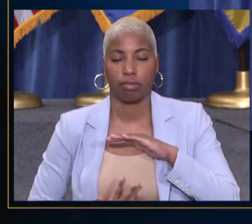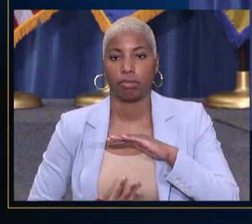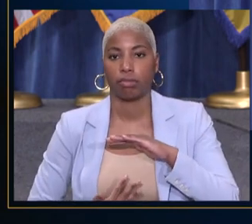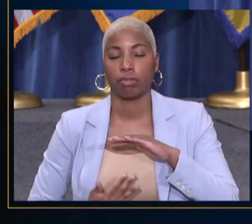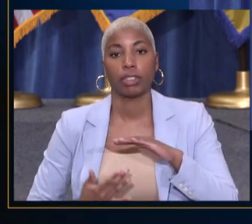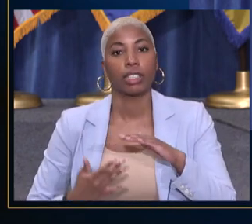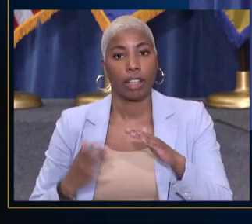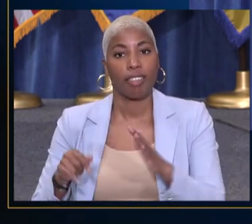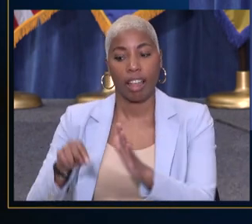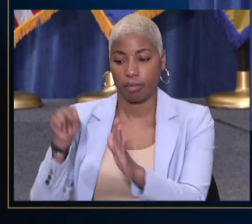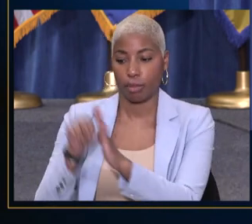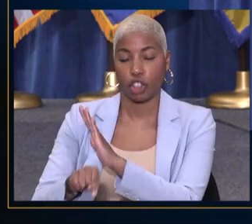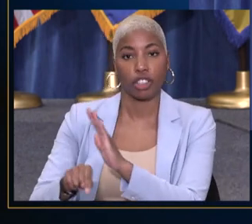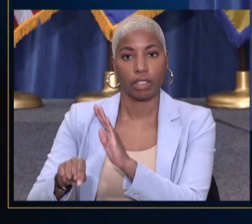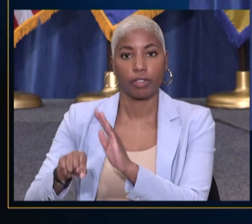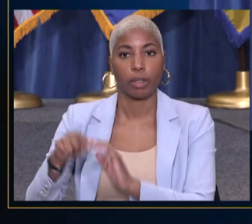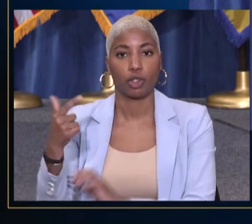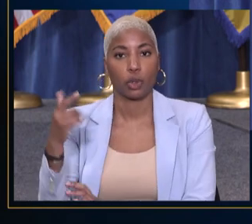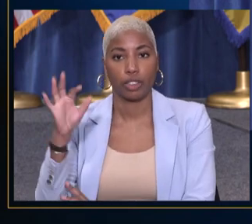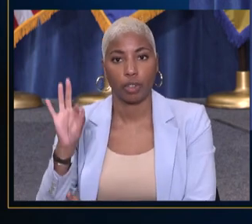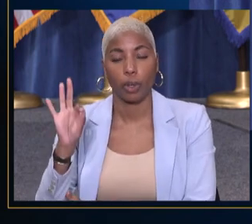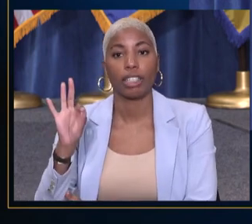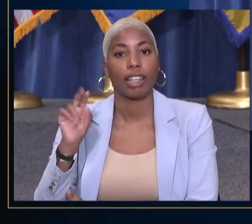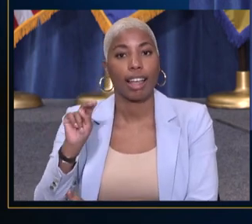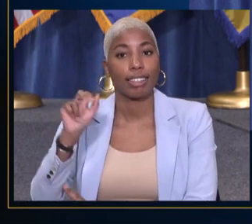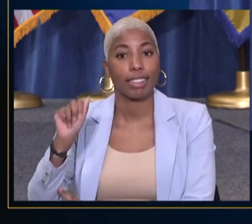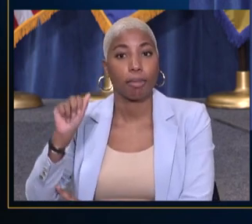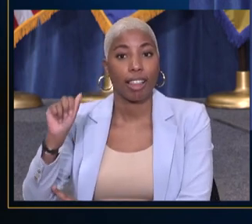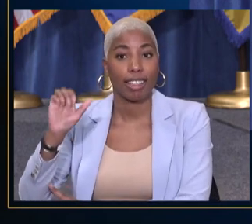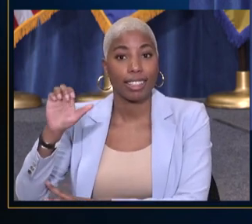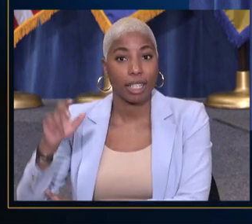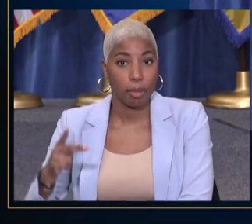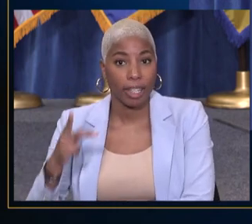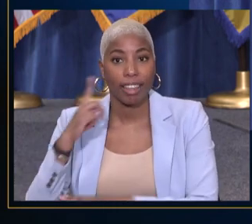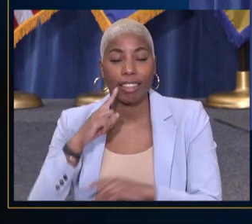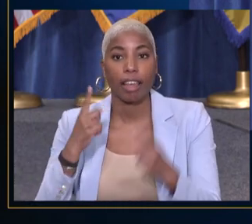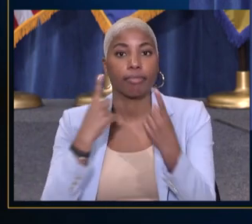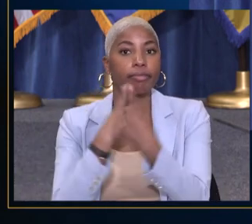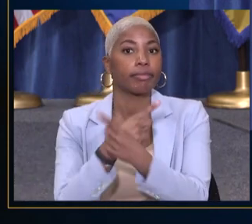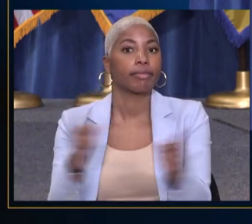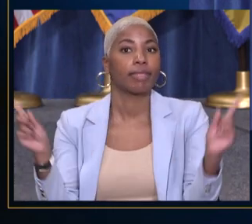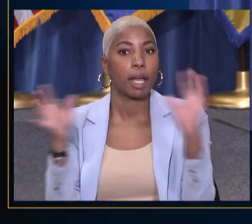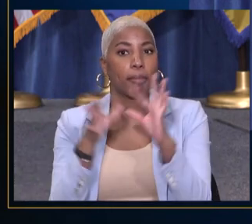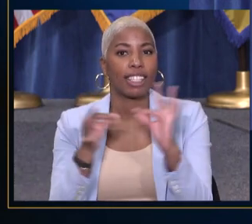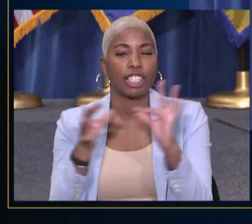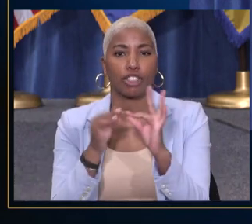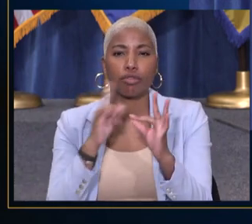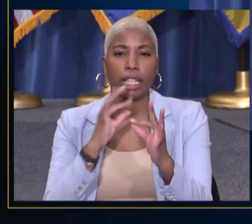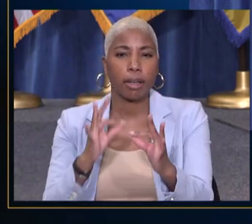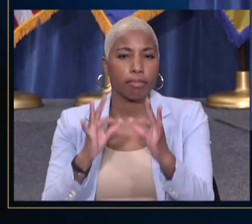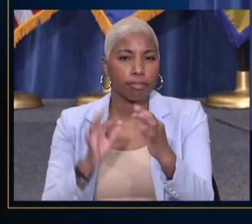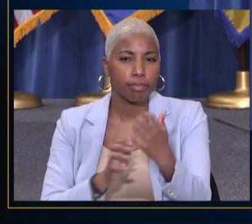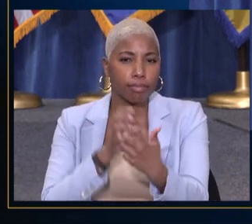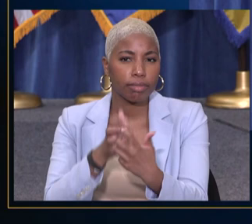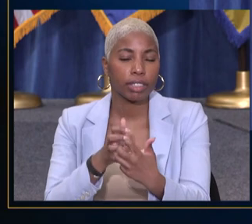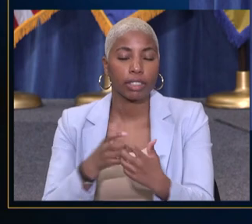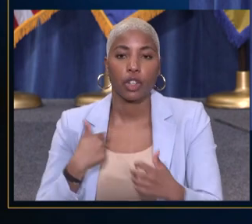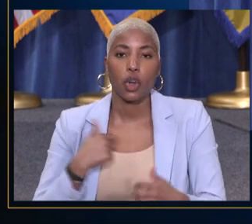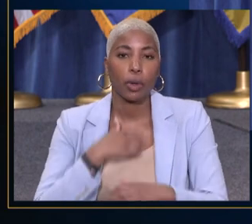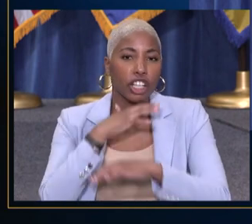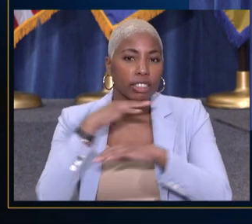after the murder of George Floyd. The NAACP came out with a message that was spot on, which was, we are done